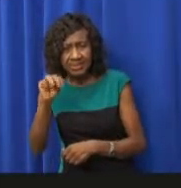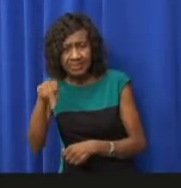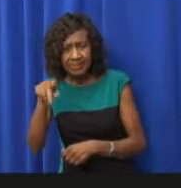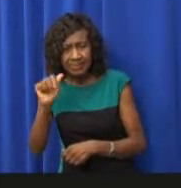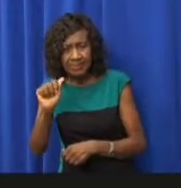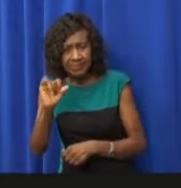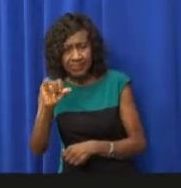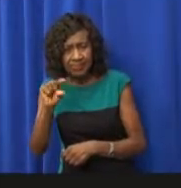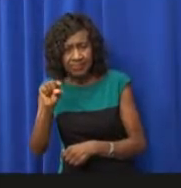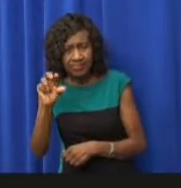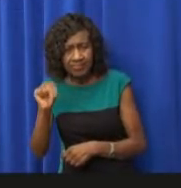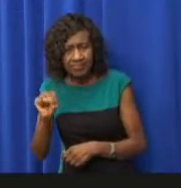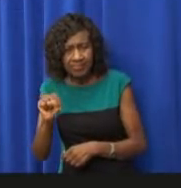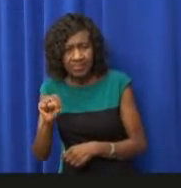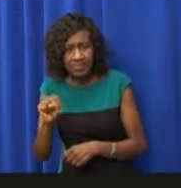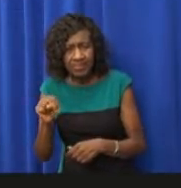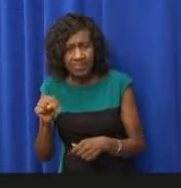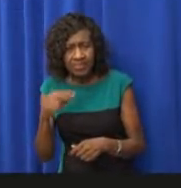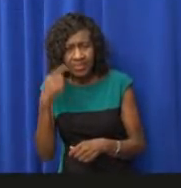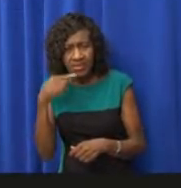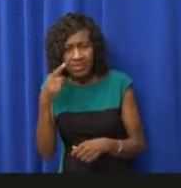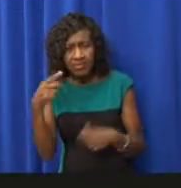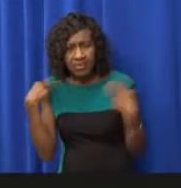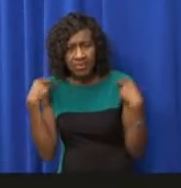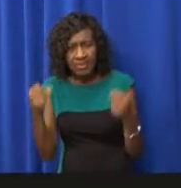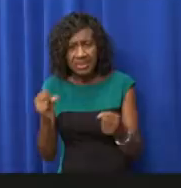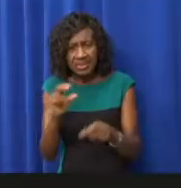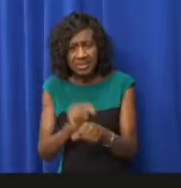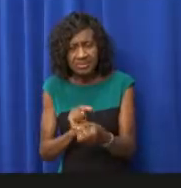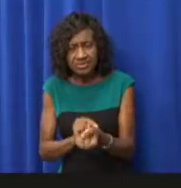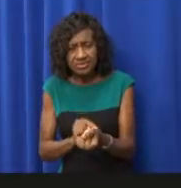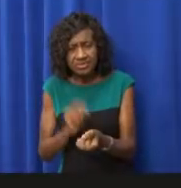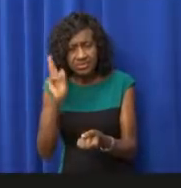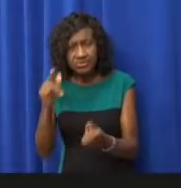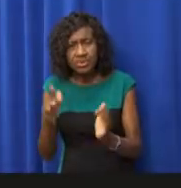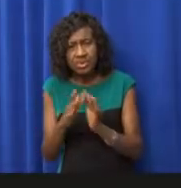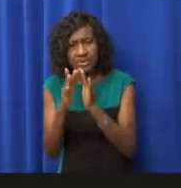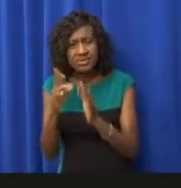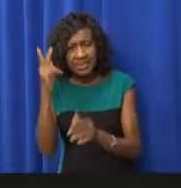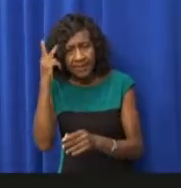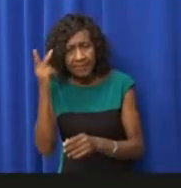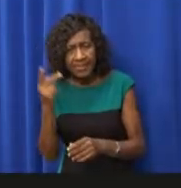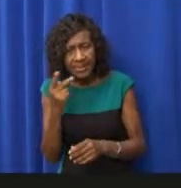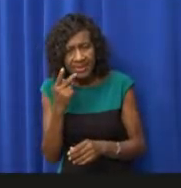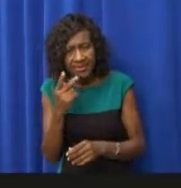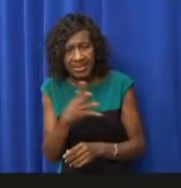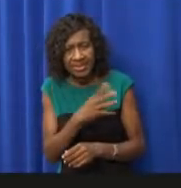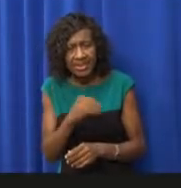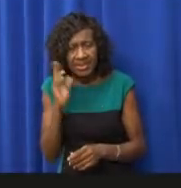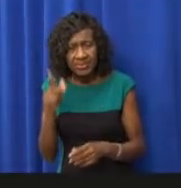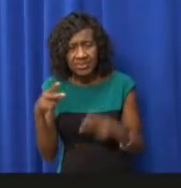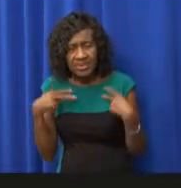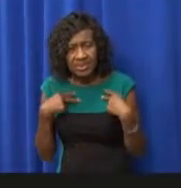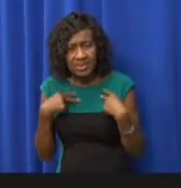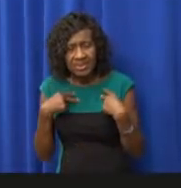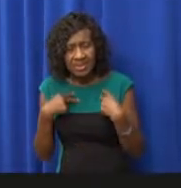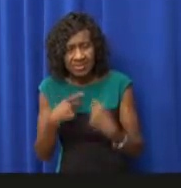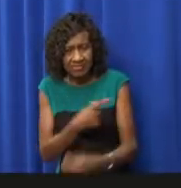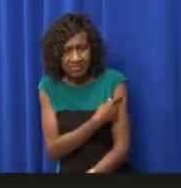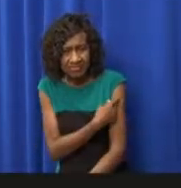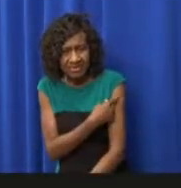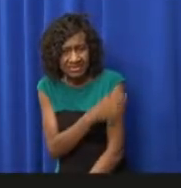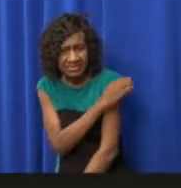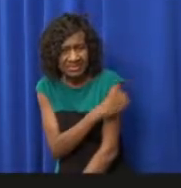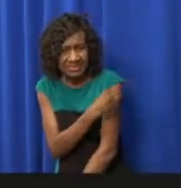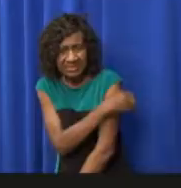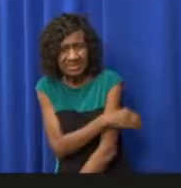be contacting the parents and advise them of that. And we're gonna do some vaccine clinics on Saturdays and other days in order to catch up